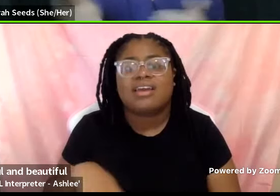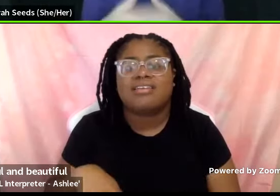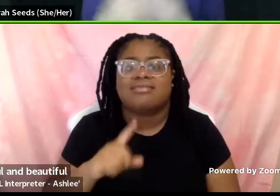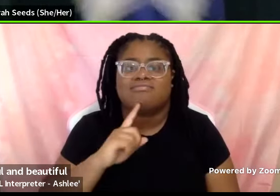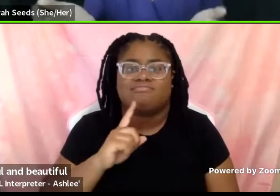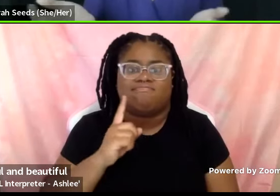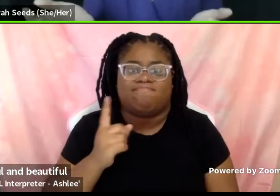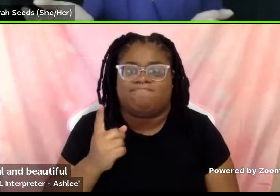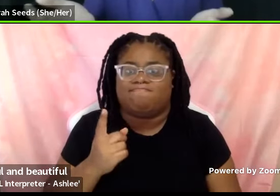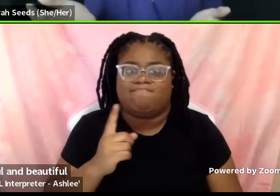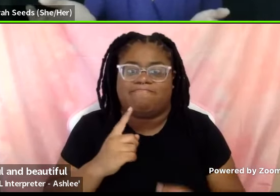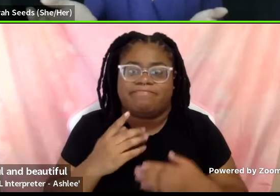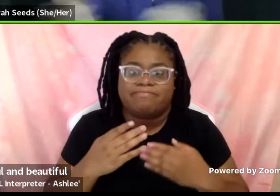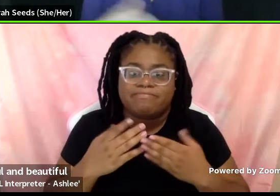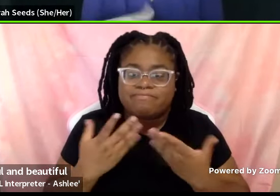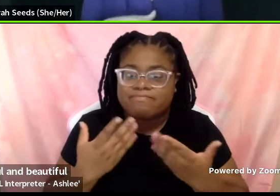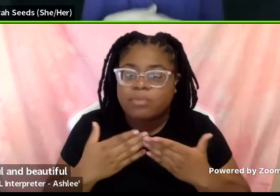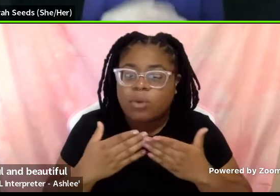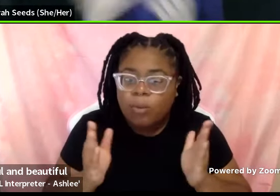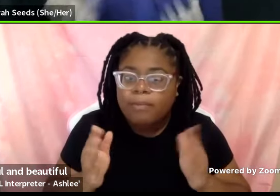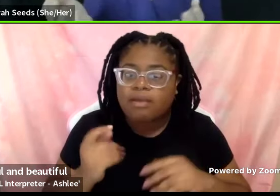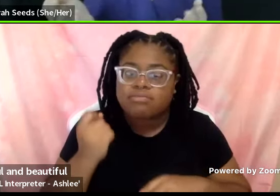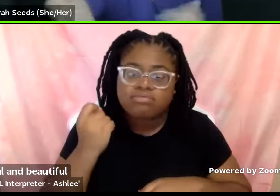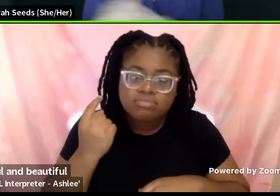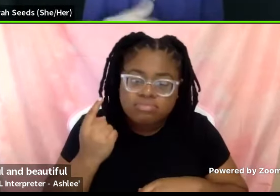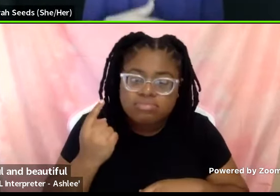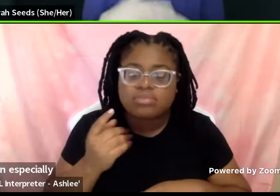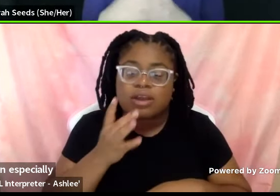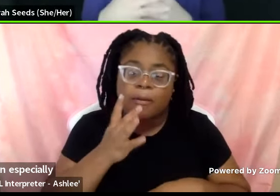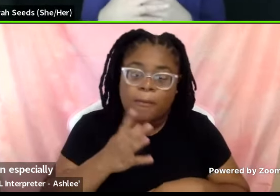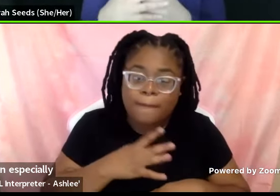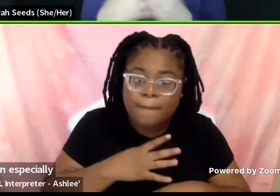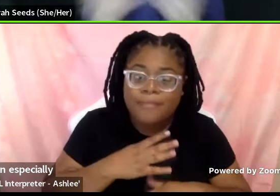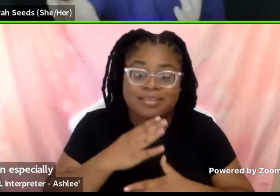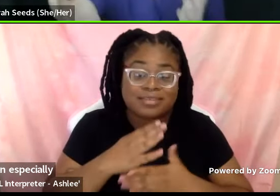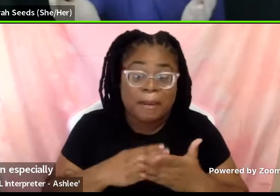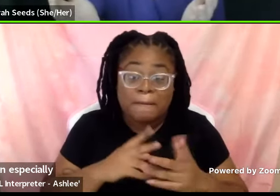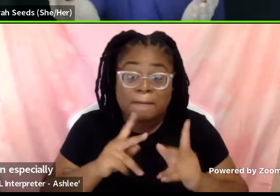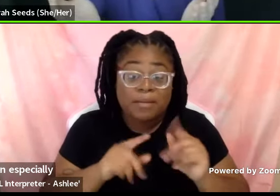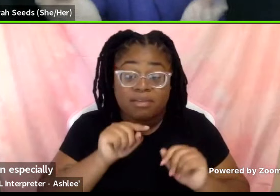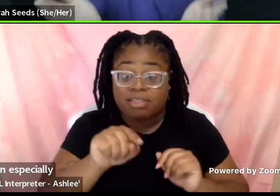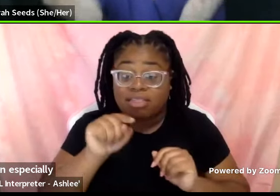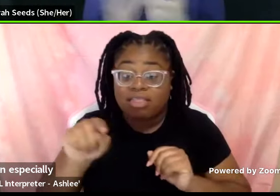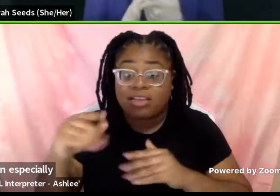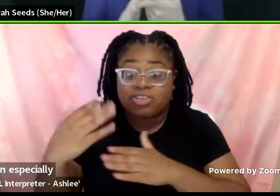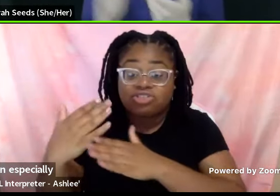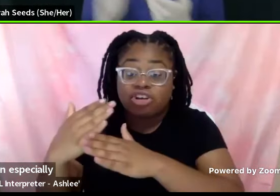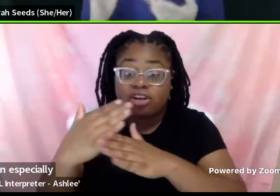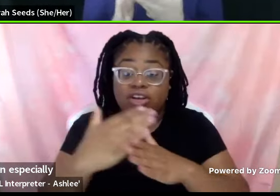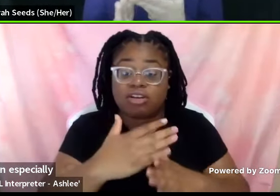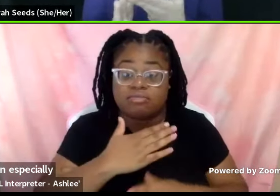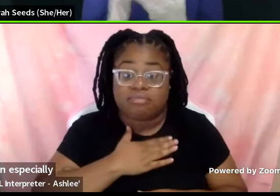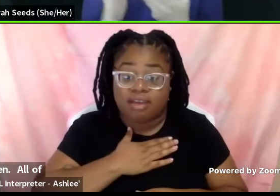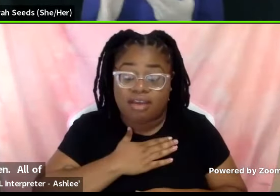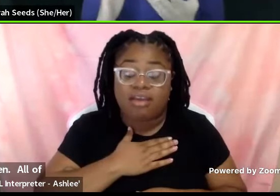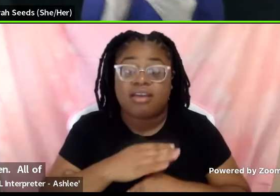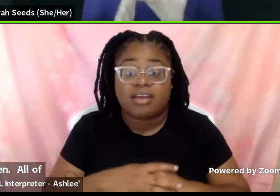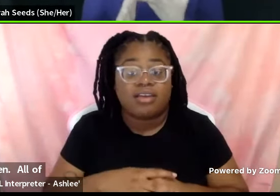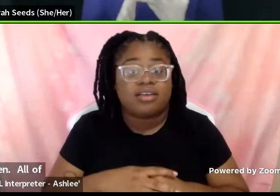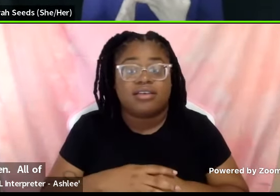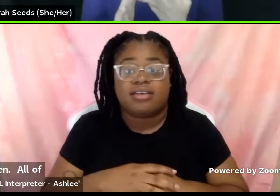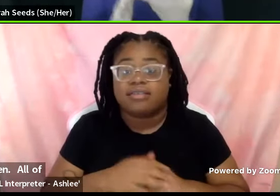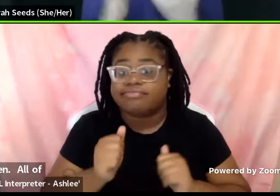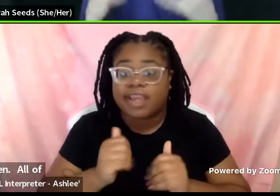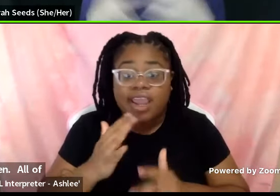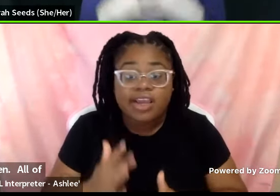open, especially the women. NIWIFT was sharing it, like all these like great groups of women actors, New